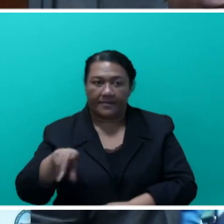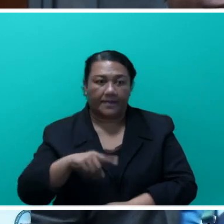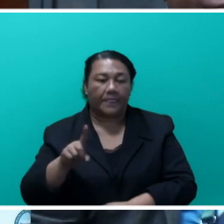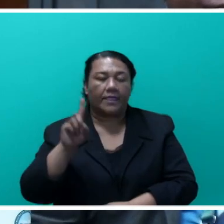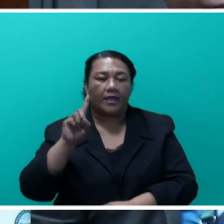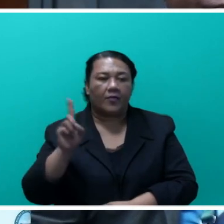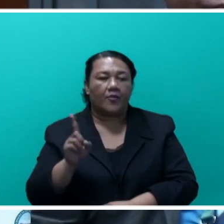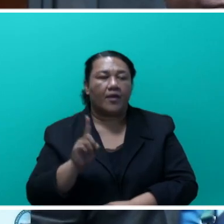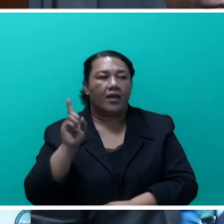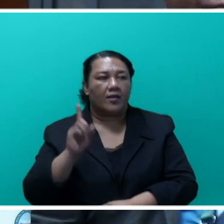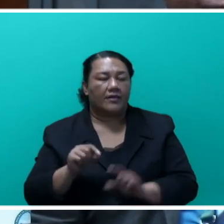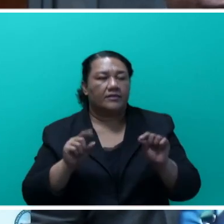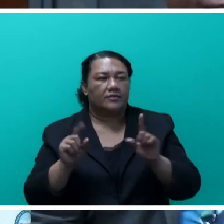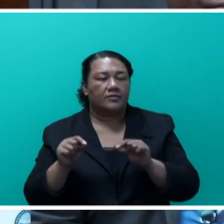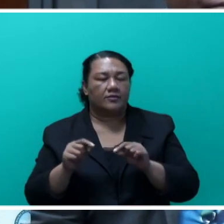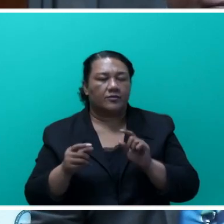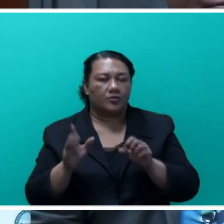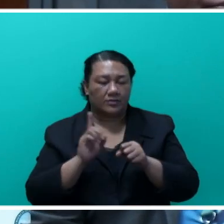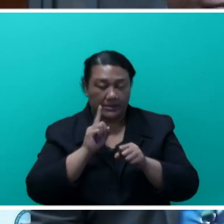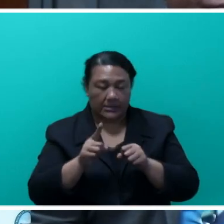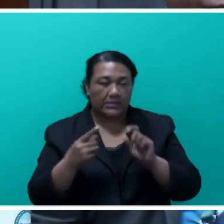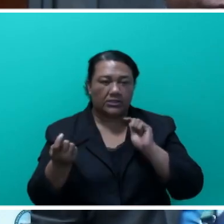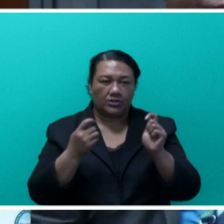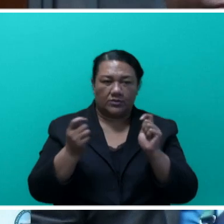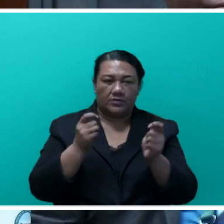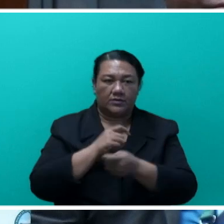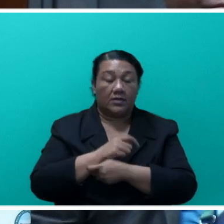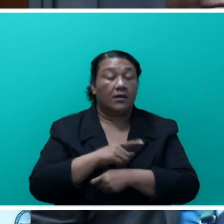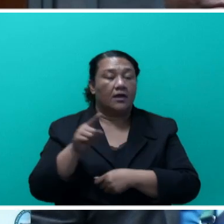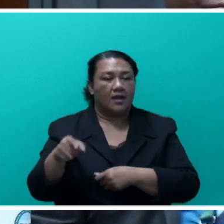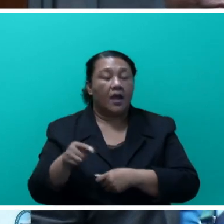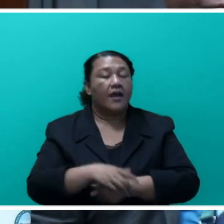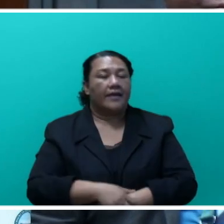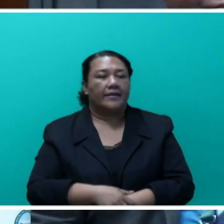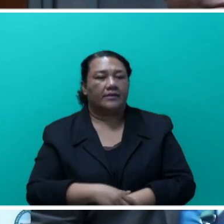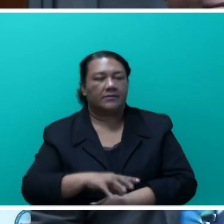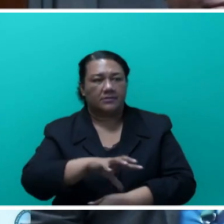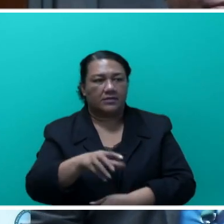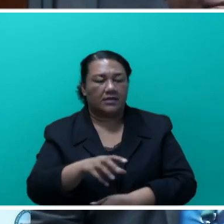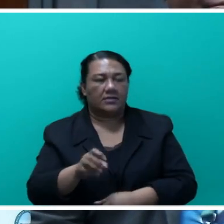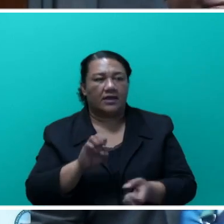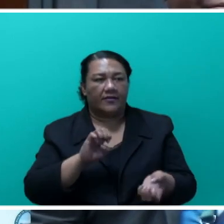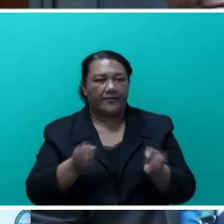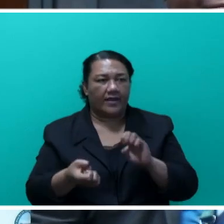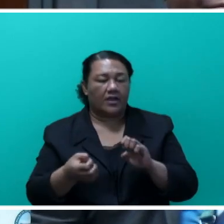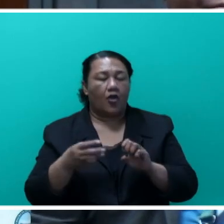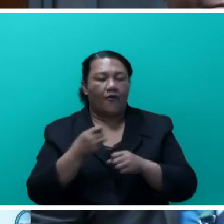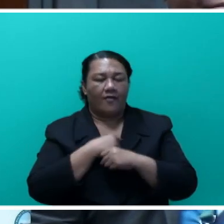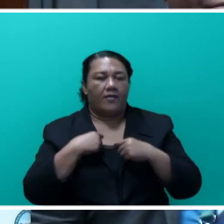drive transformative change in Fiji's housing sector and enhance the effectiveness of our